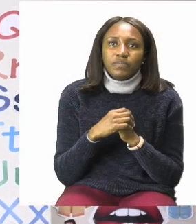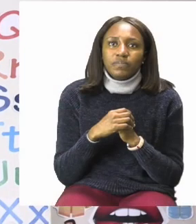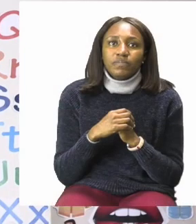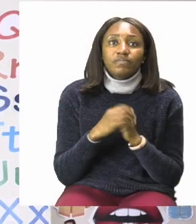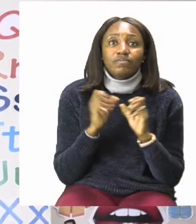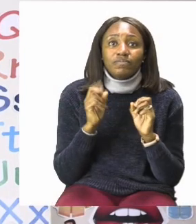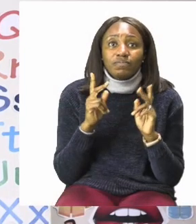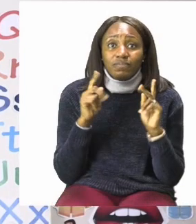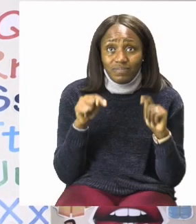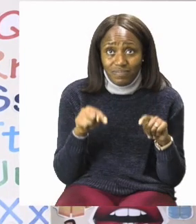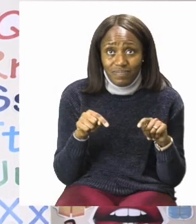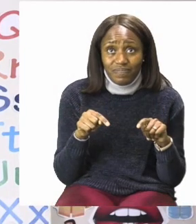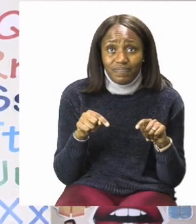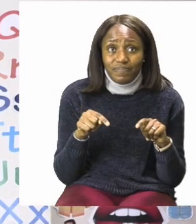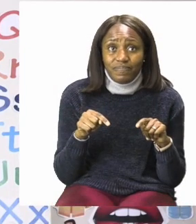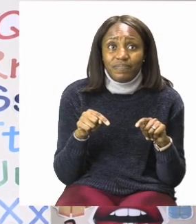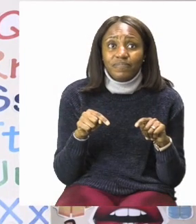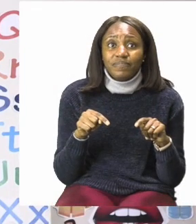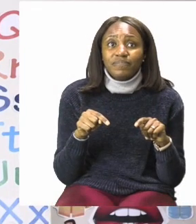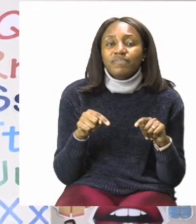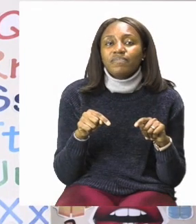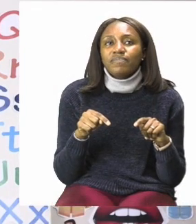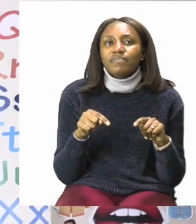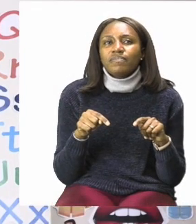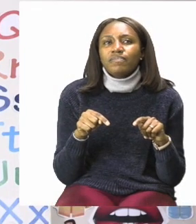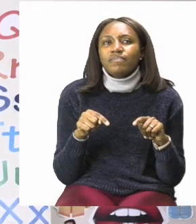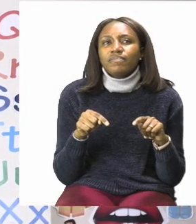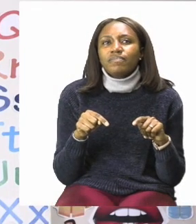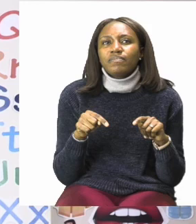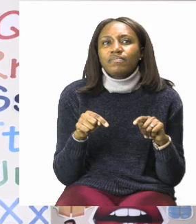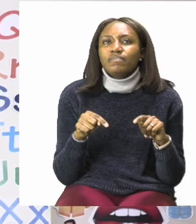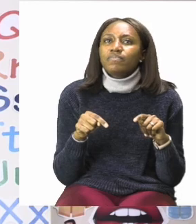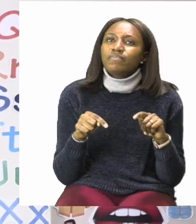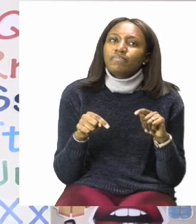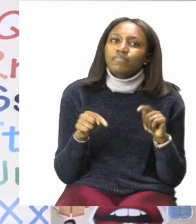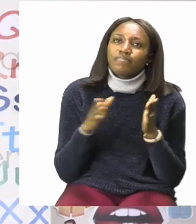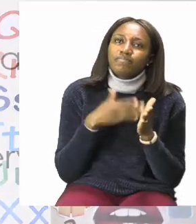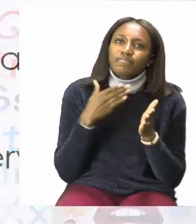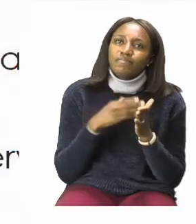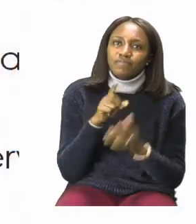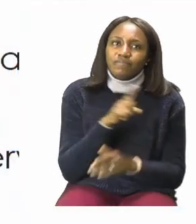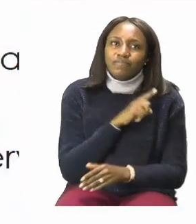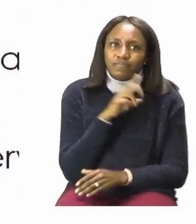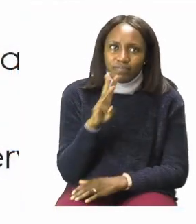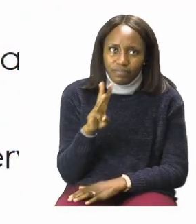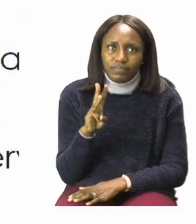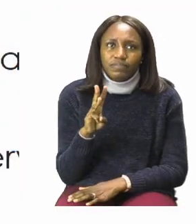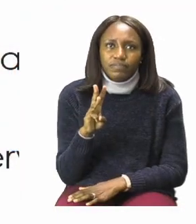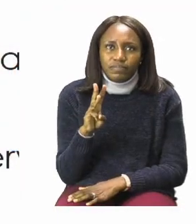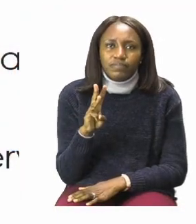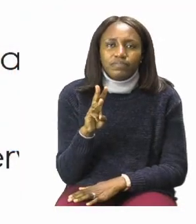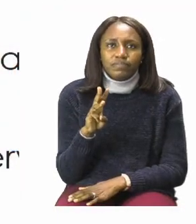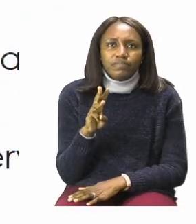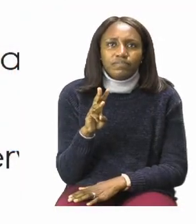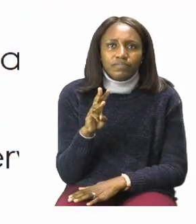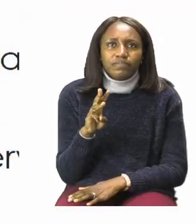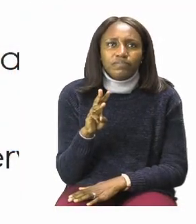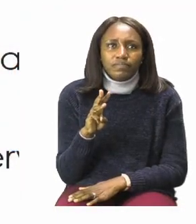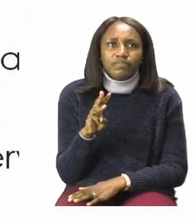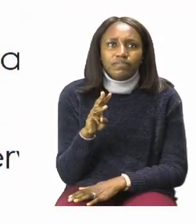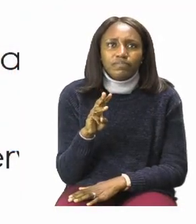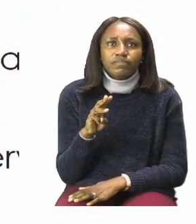For our lesson now, boys and girls, let's all turn to page 13. On page 13, we are going to be